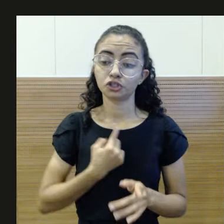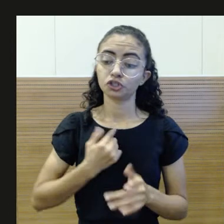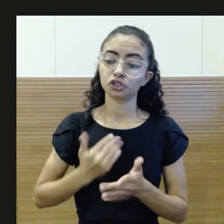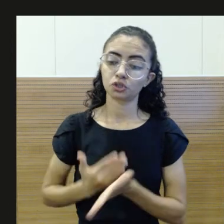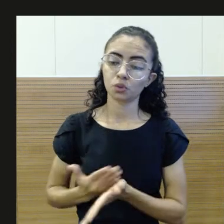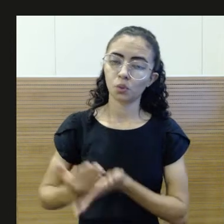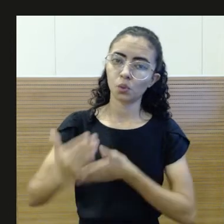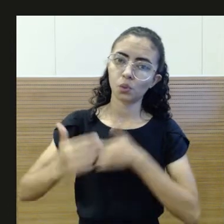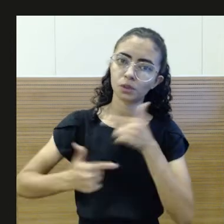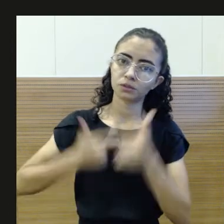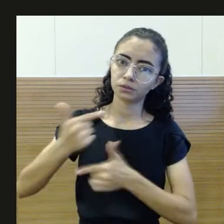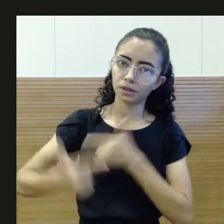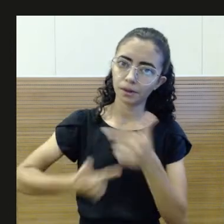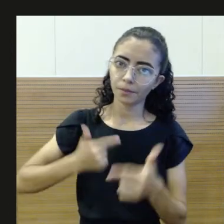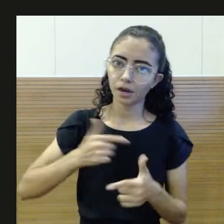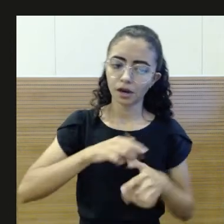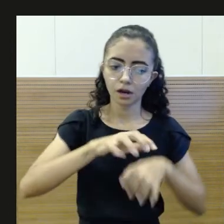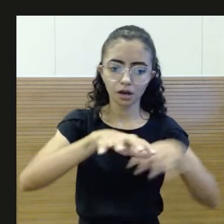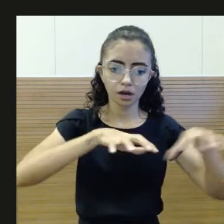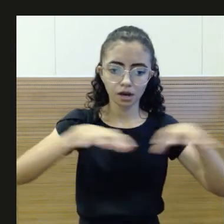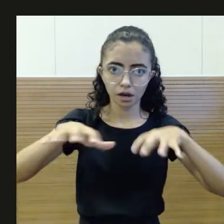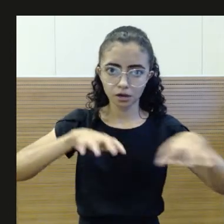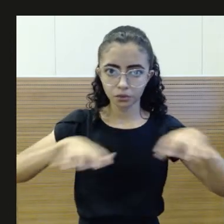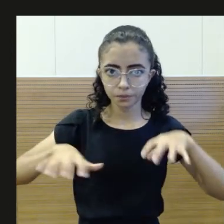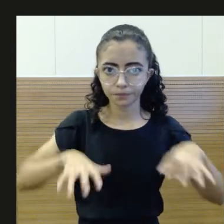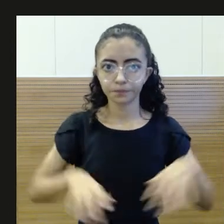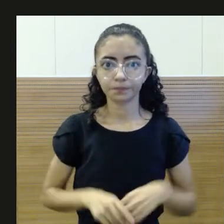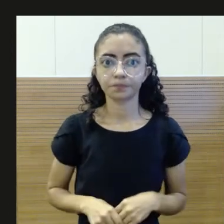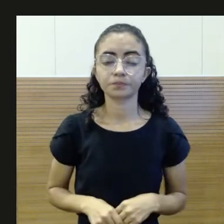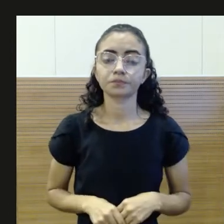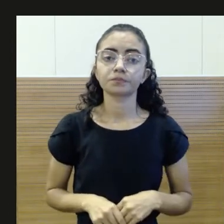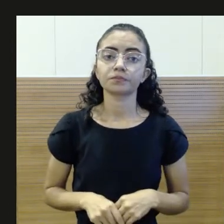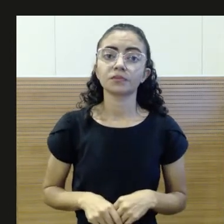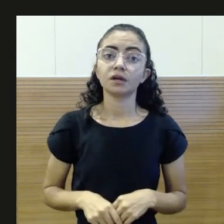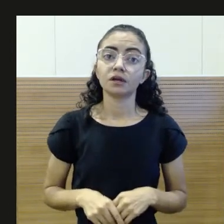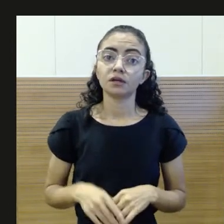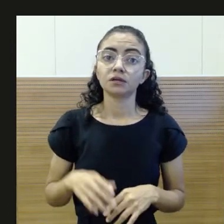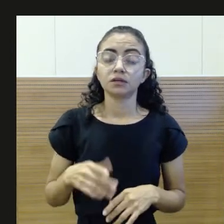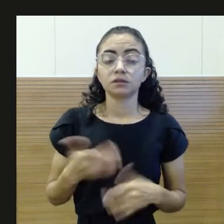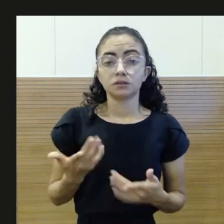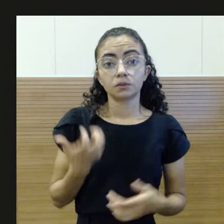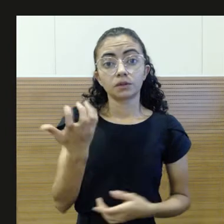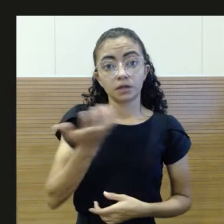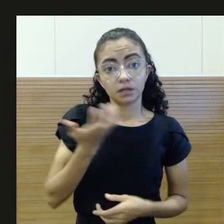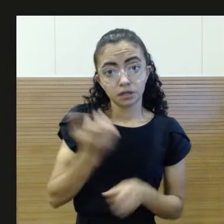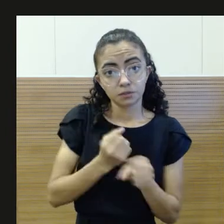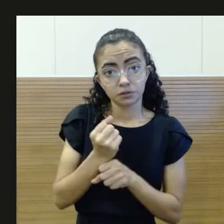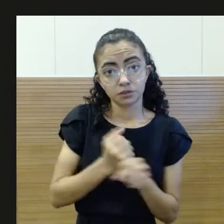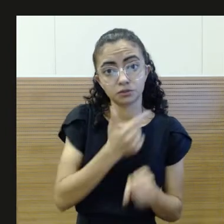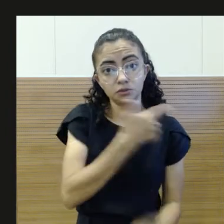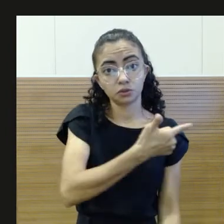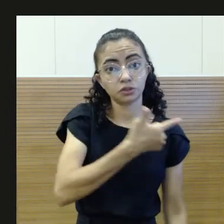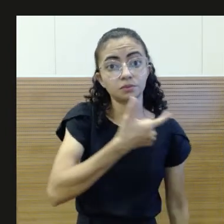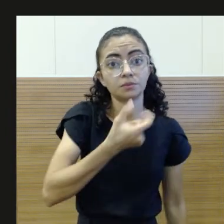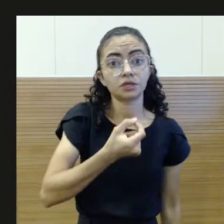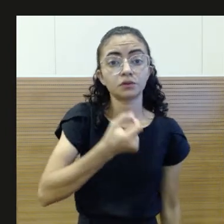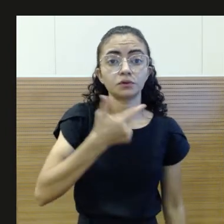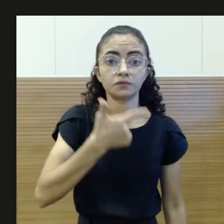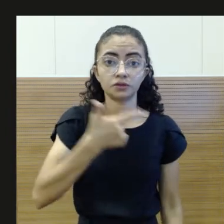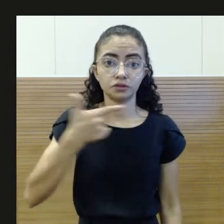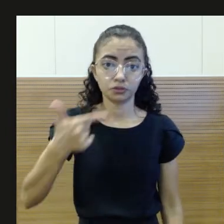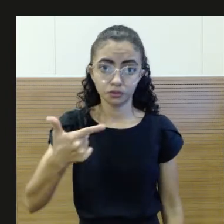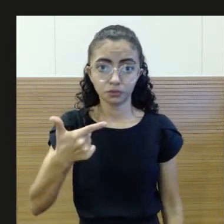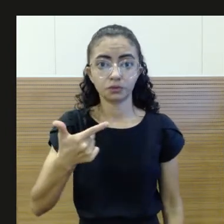are able to identify and follow the trends annually. And 80% of the children below